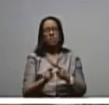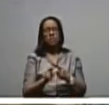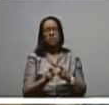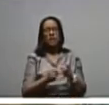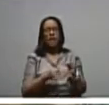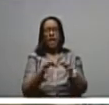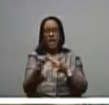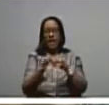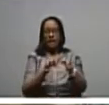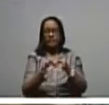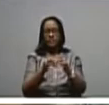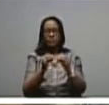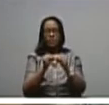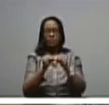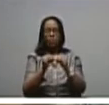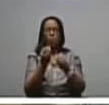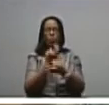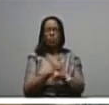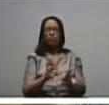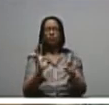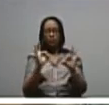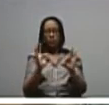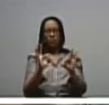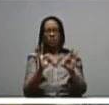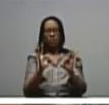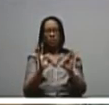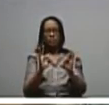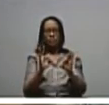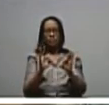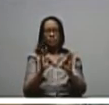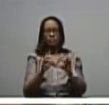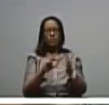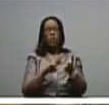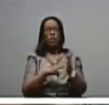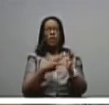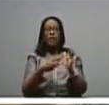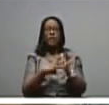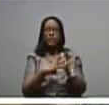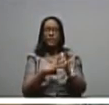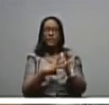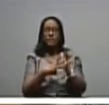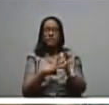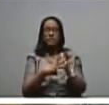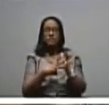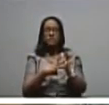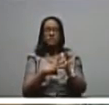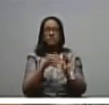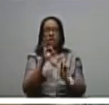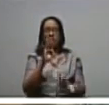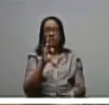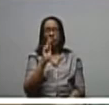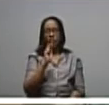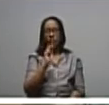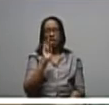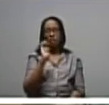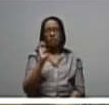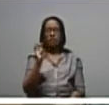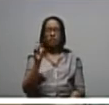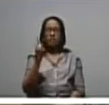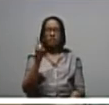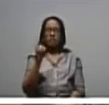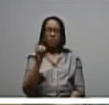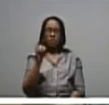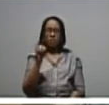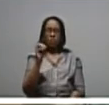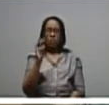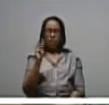Freedom means breaking the bonds that bind us, breaking down the